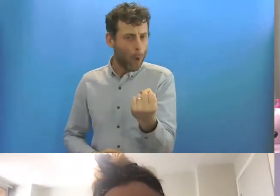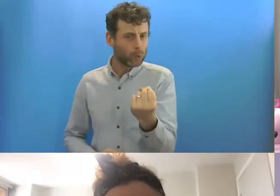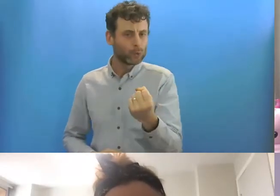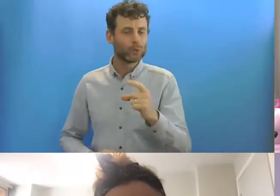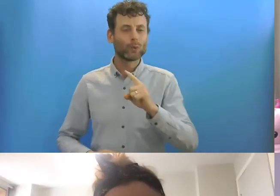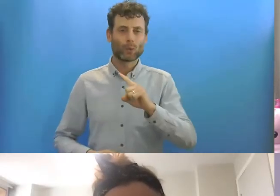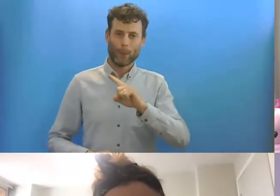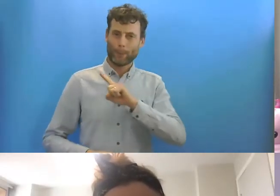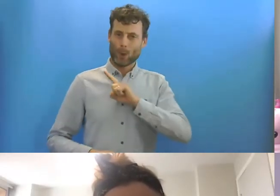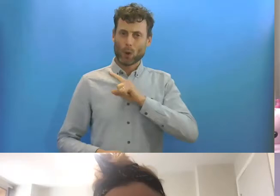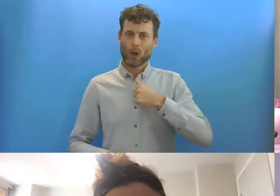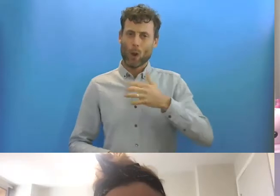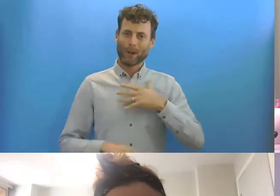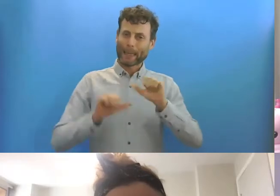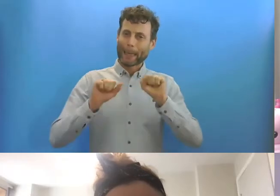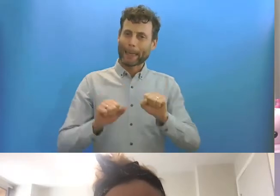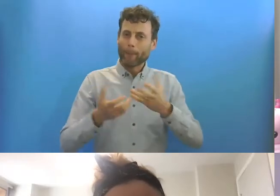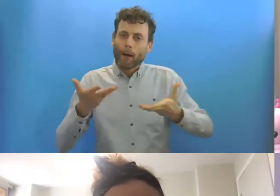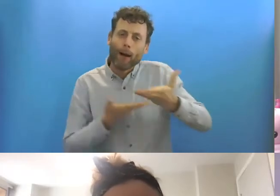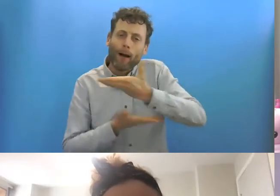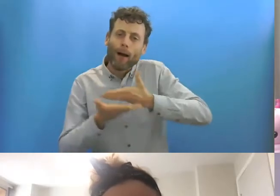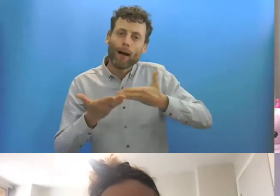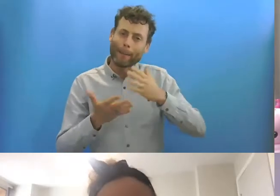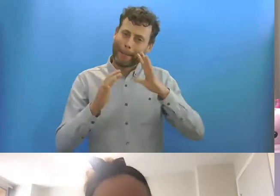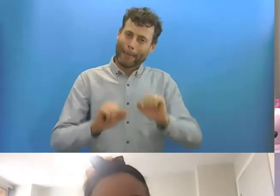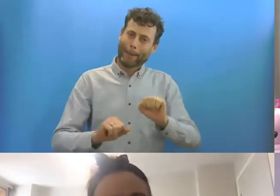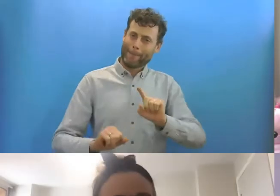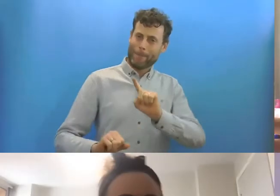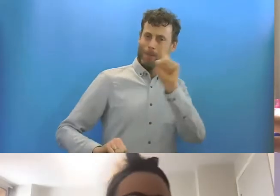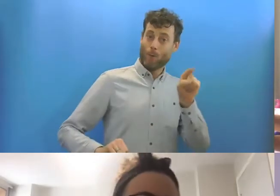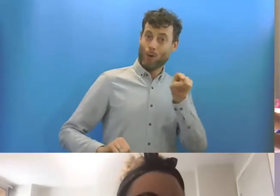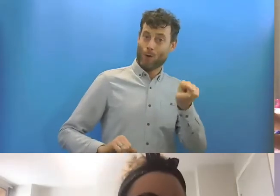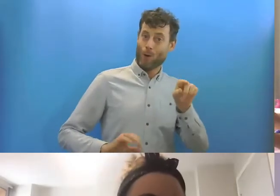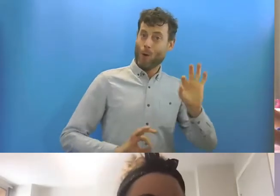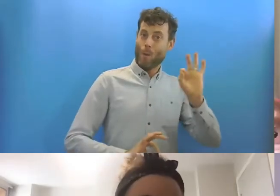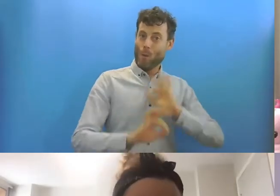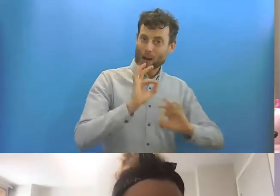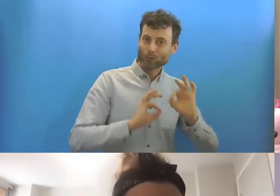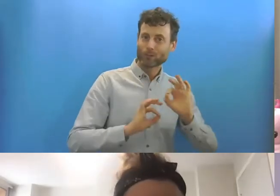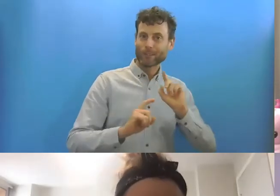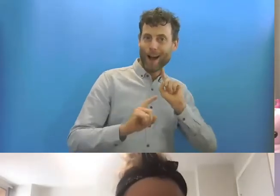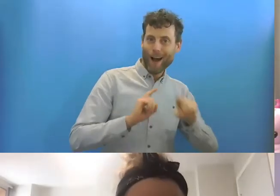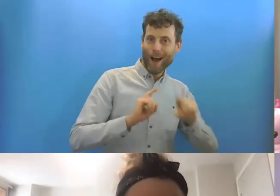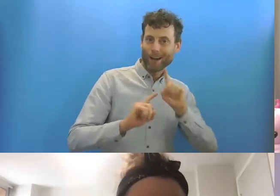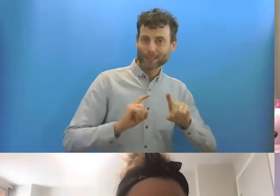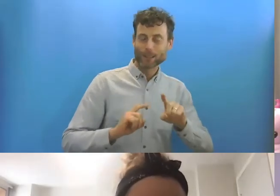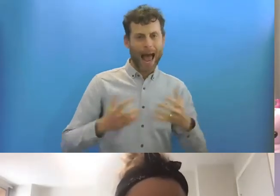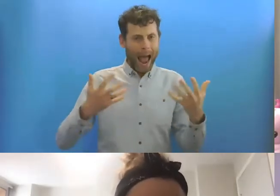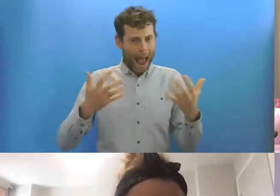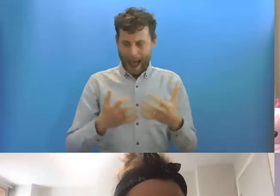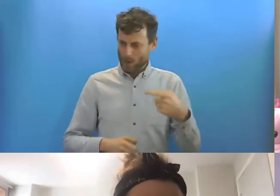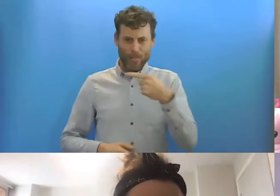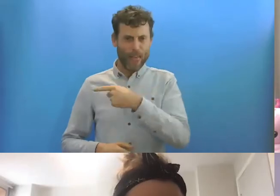off attending that next one. But that's absolutely the place to ask that question about how other work gets programmed, because it's not